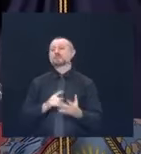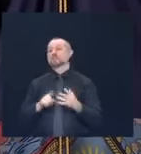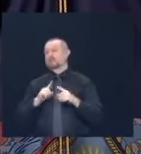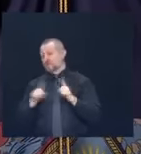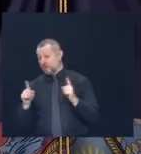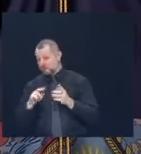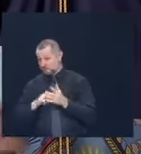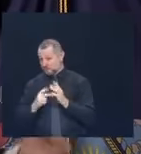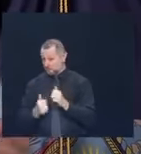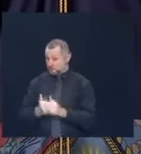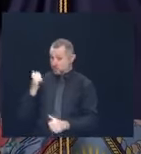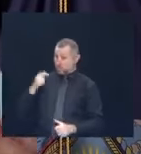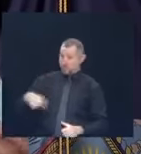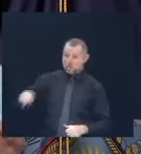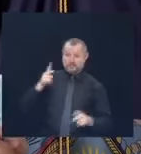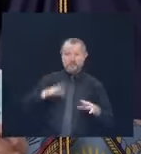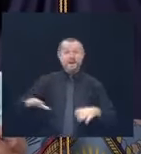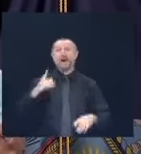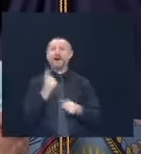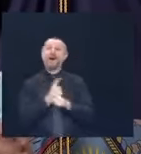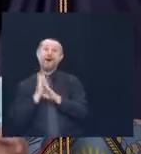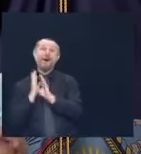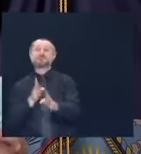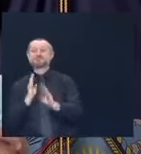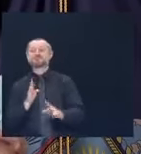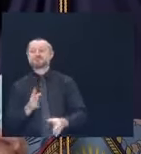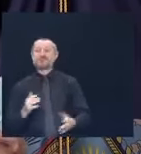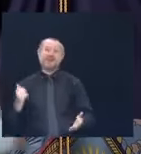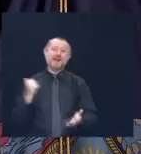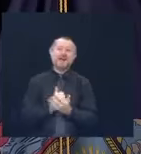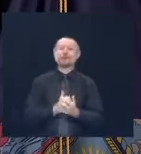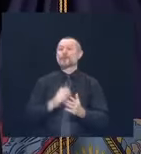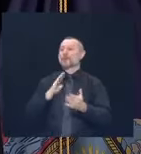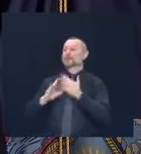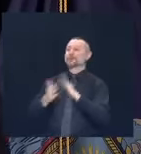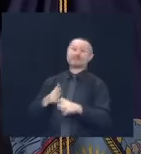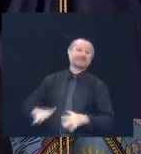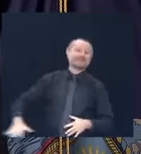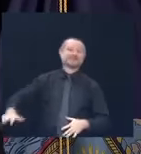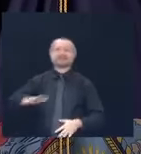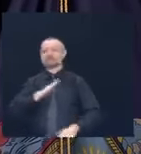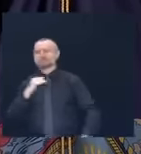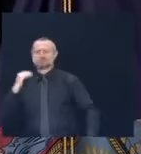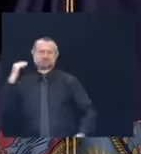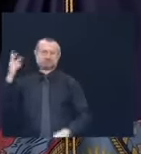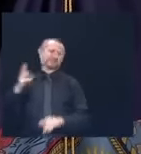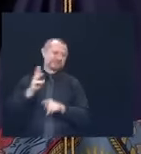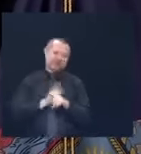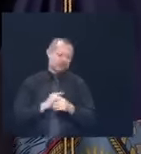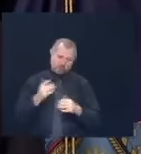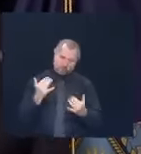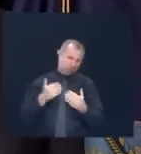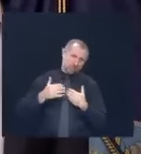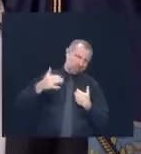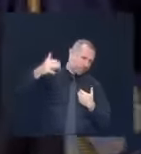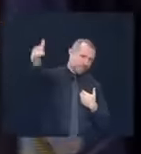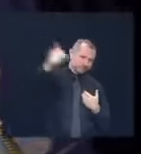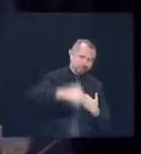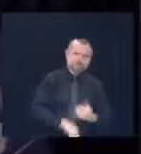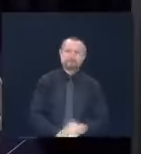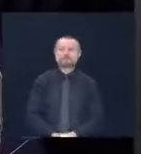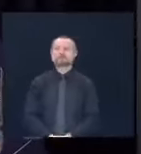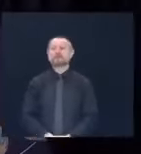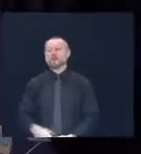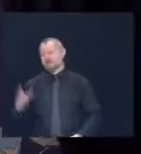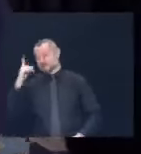mass to where it starts to have an impact on community spread, I'll bet you it's at least 6 months. Think of it this way. We did